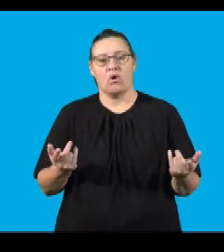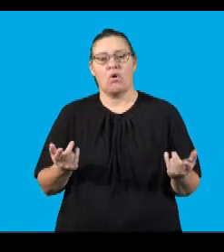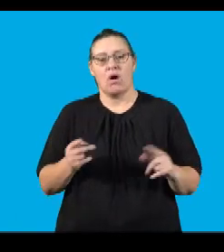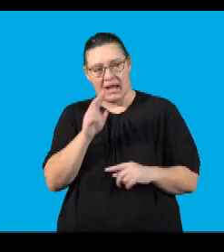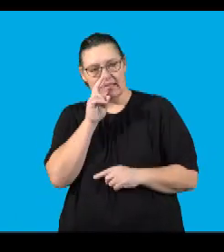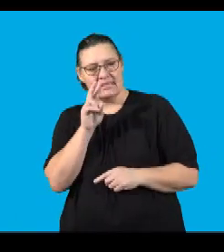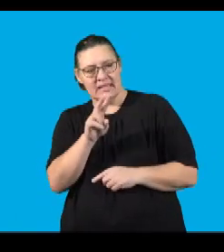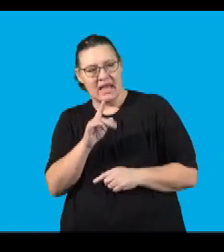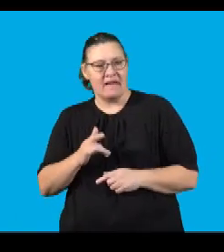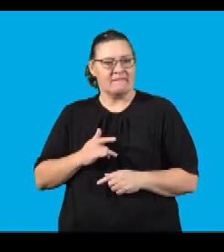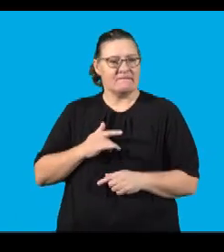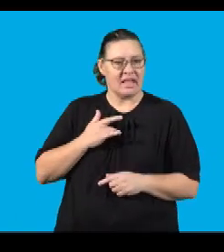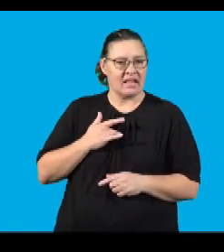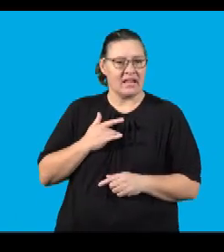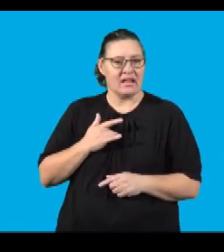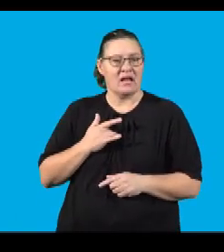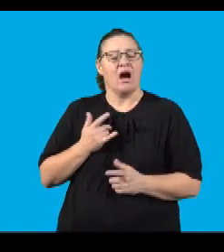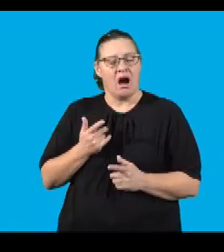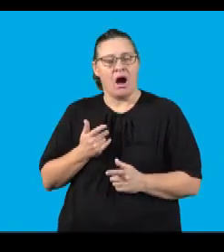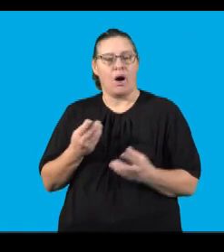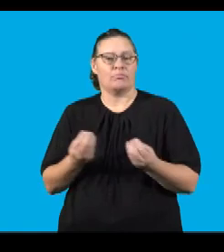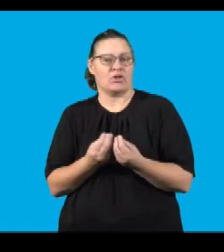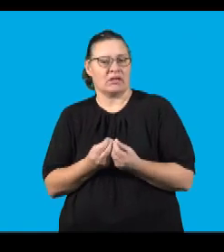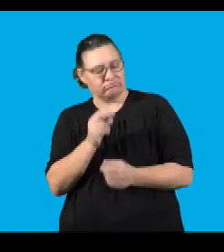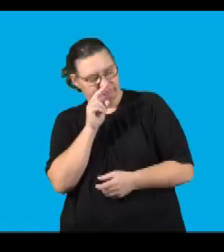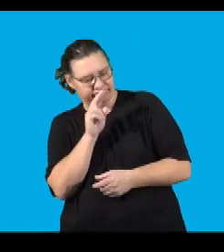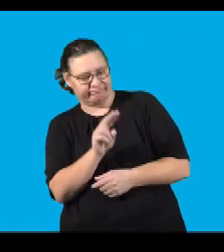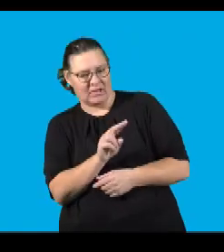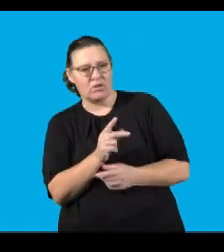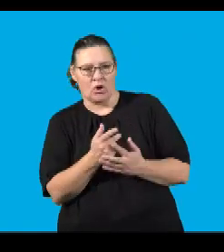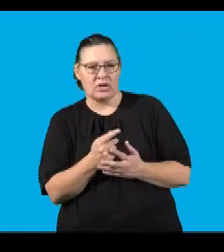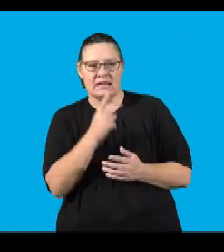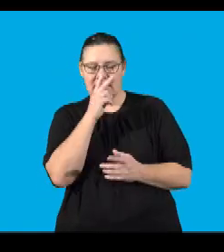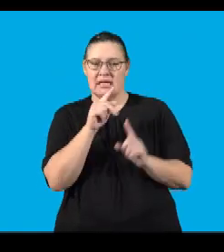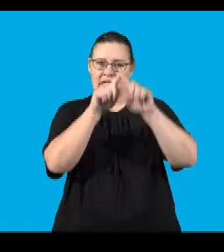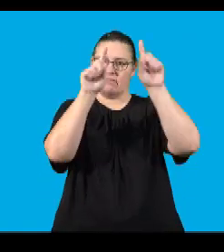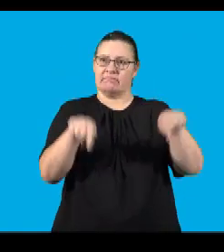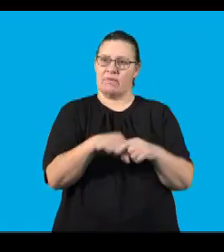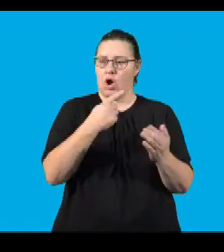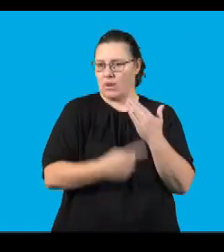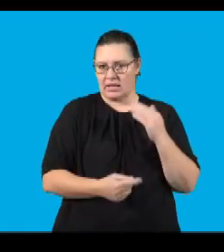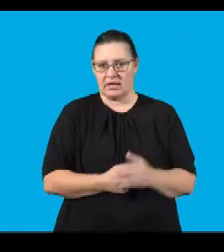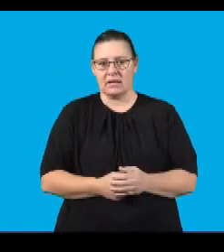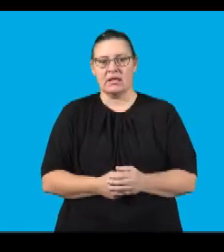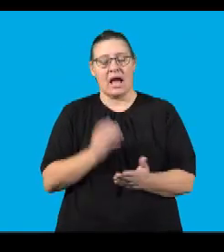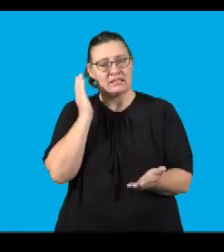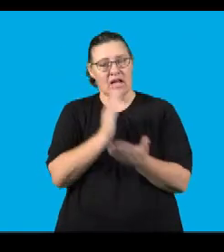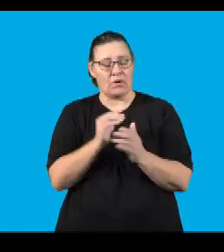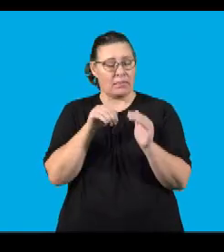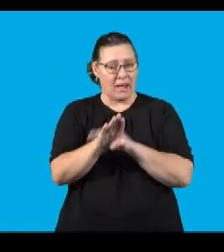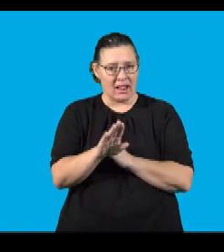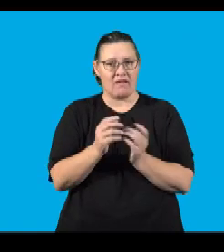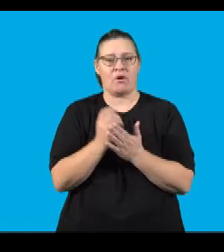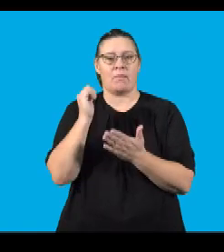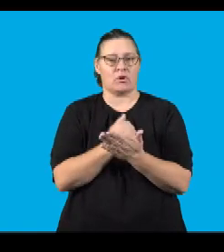customers so that they can see and feel and taste the product in person instead of seeing it on a screen. So direct